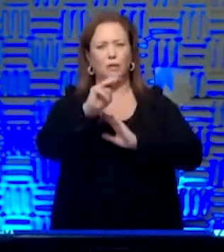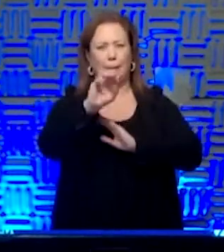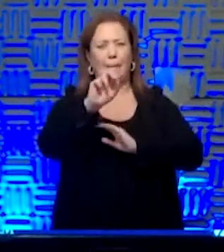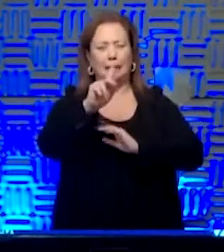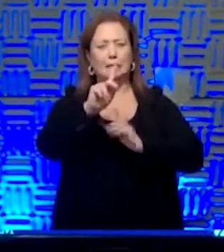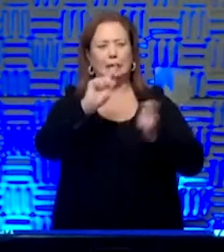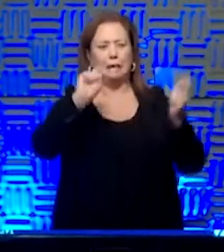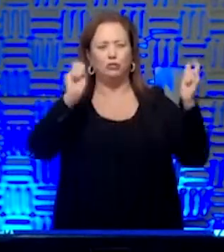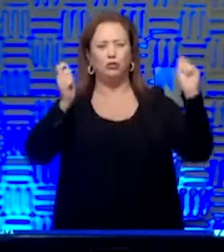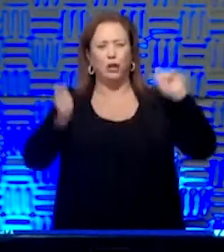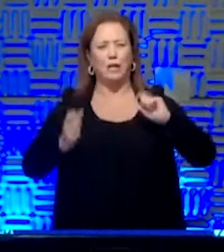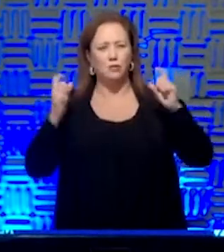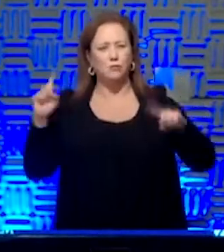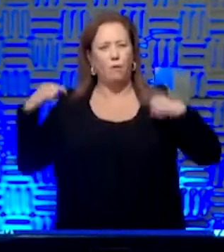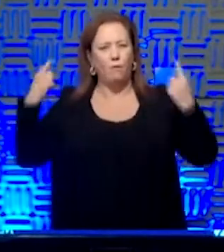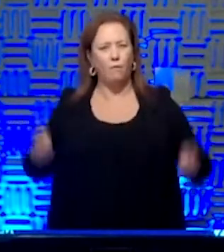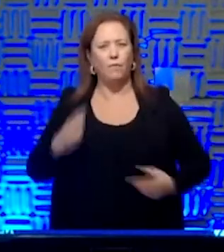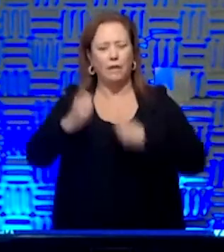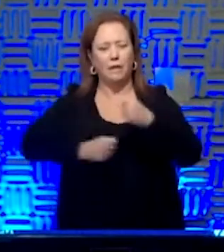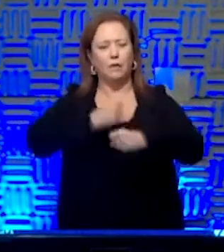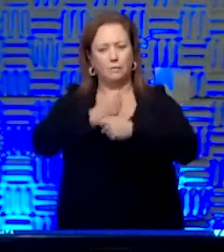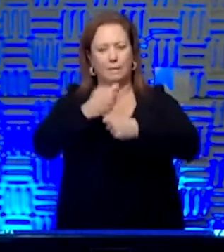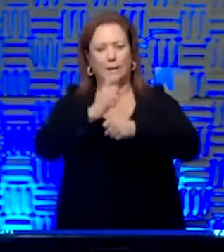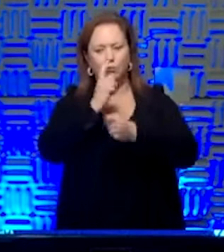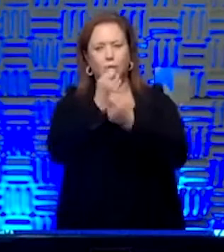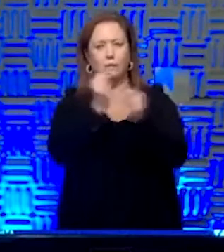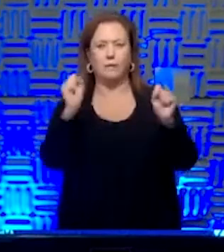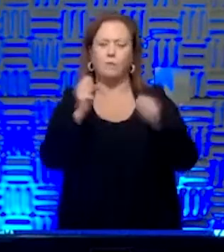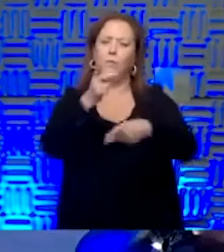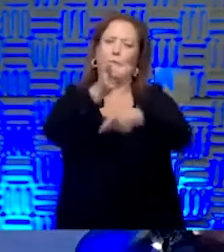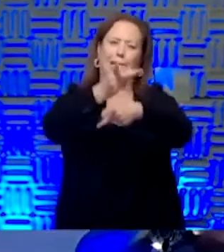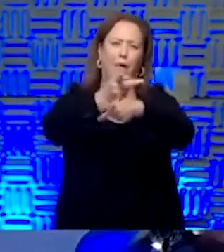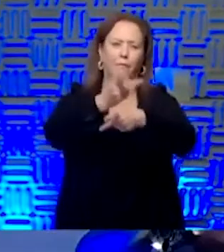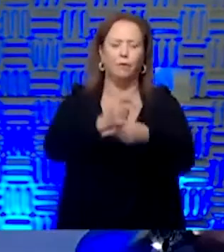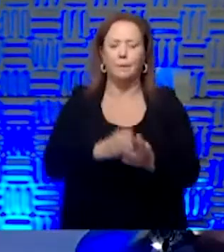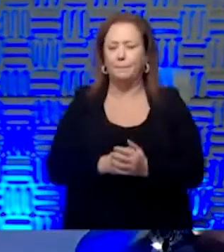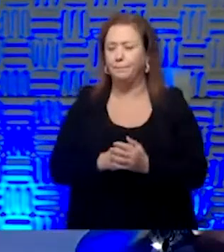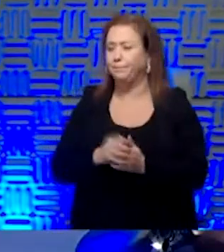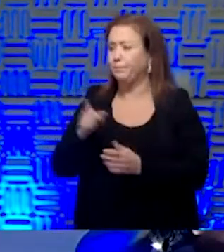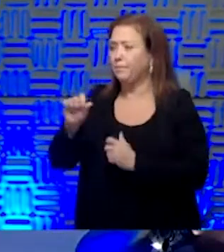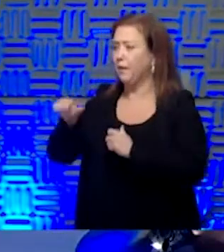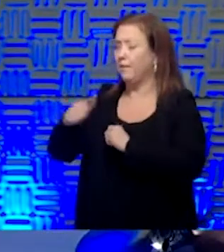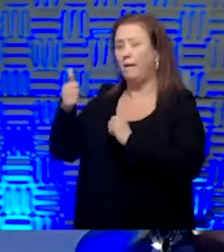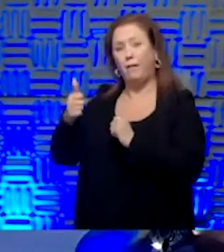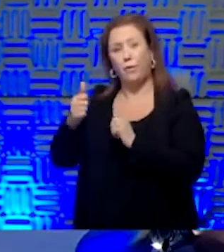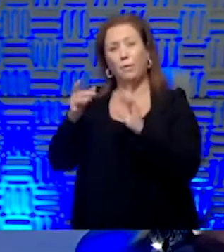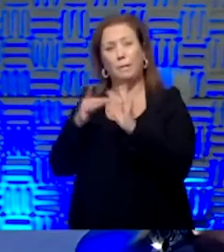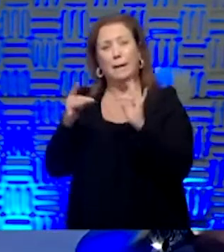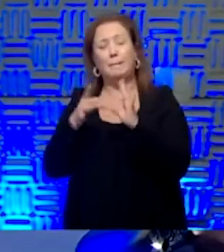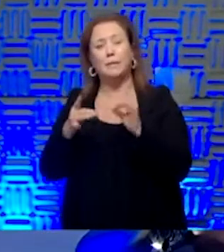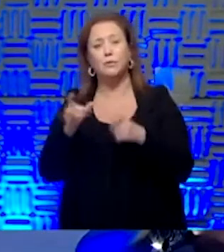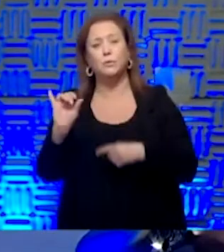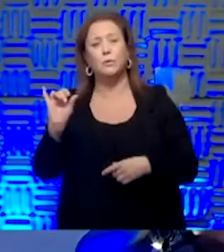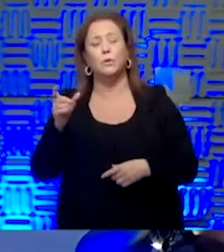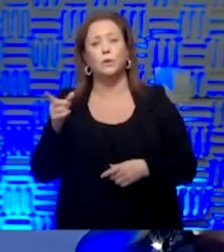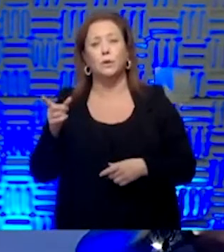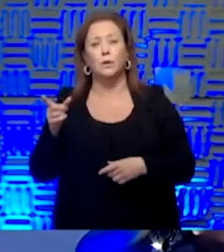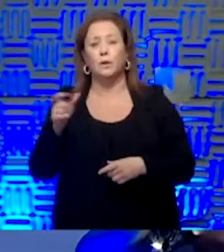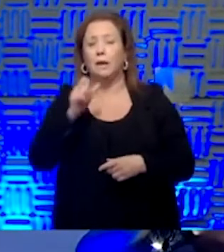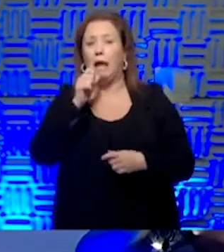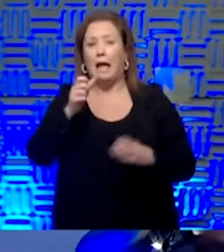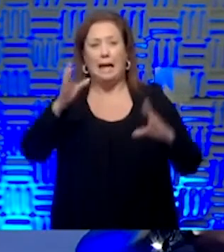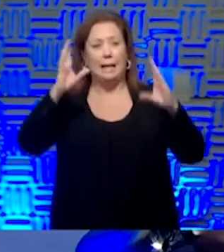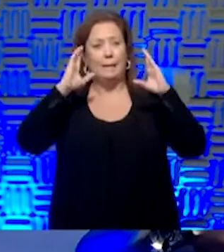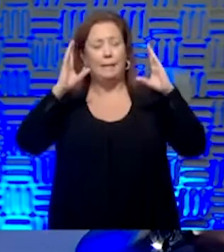safe. So be careful with all the homemade filter thing. I think the other thing about that is just knowing, I didn't pay